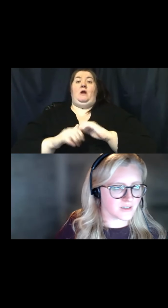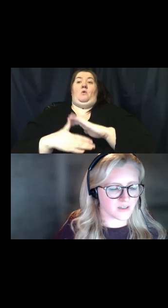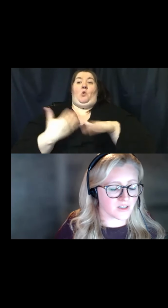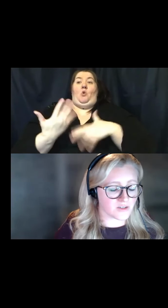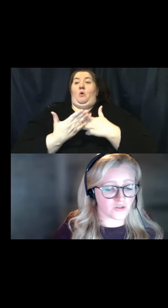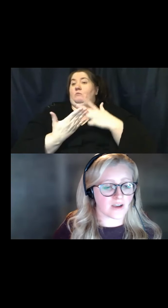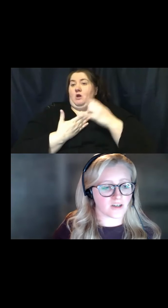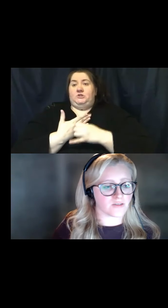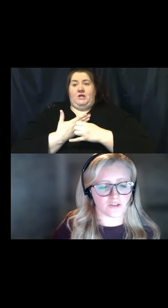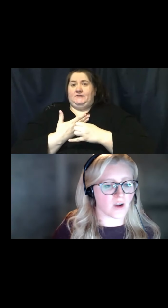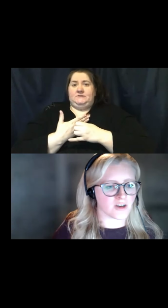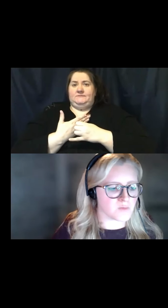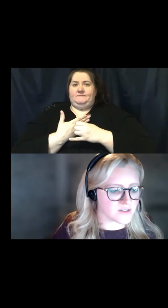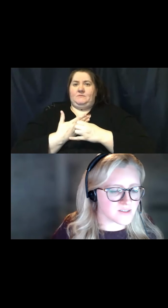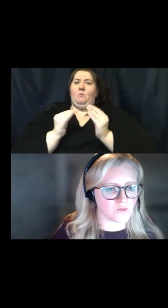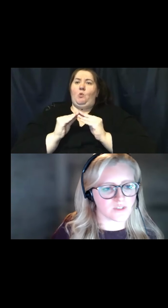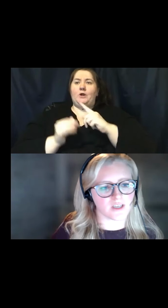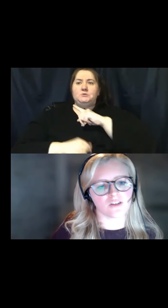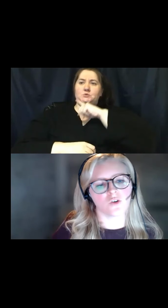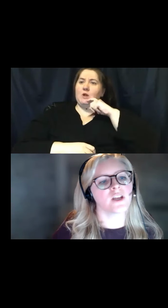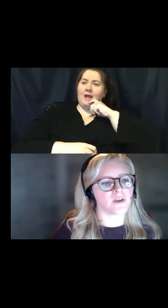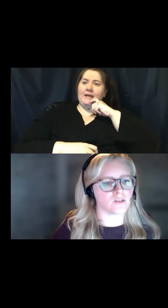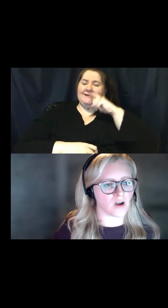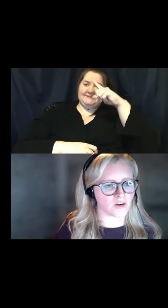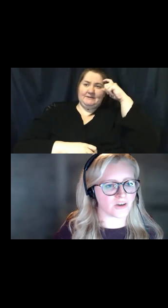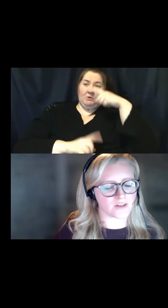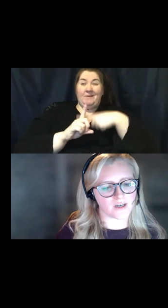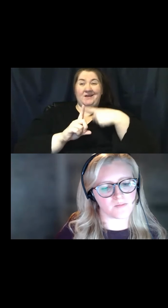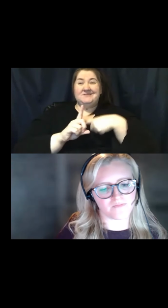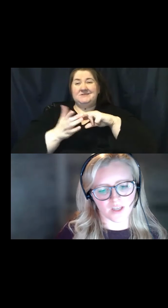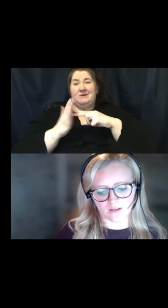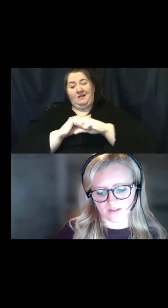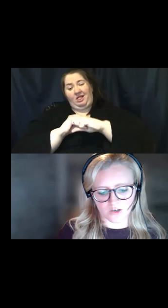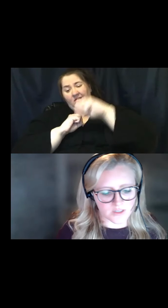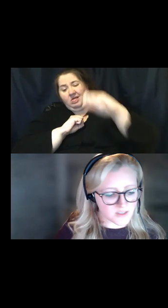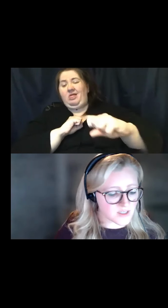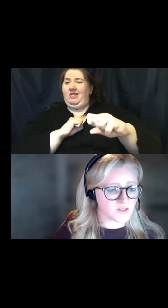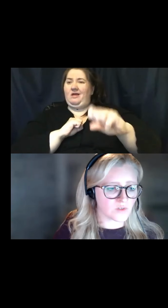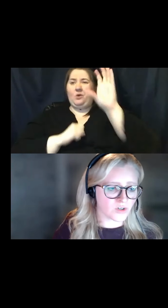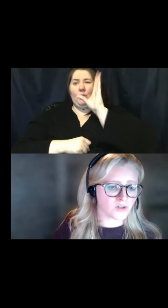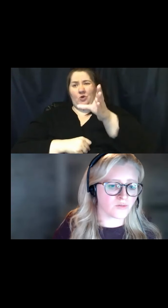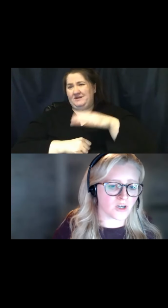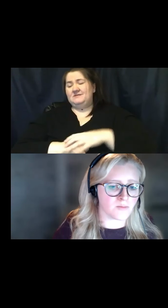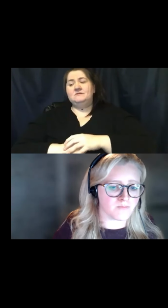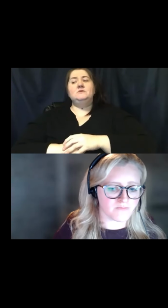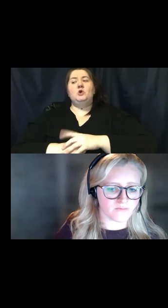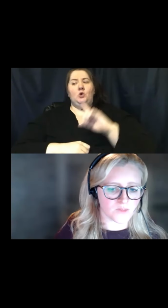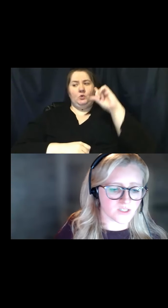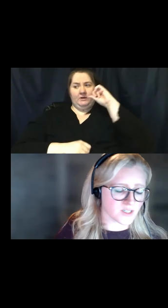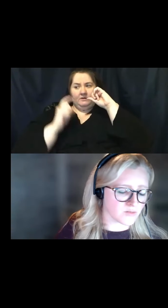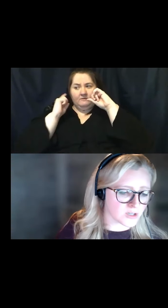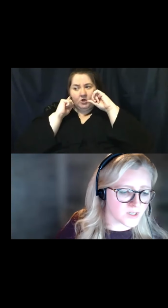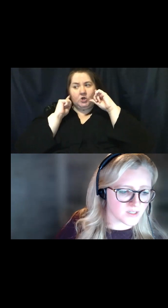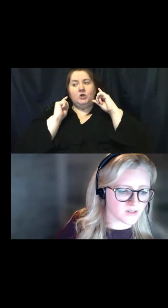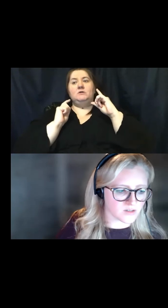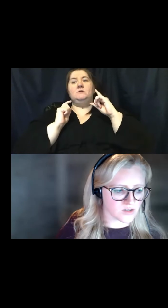in kind of the drier months, it would take quite a bit longer. And so in this case, we've heard from the